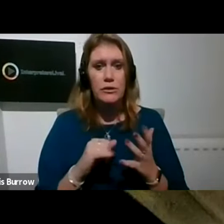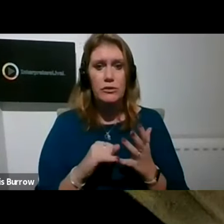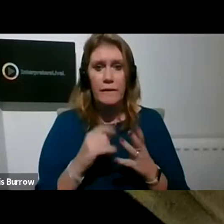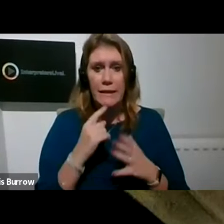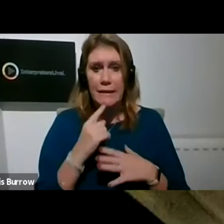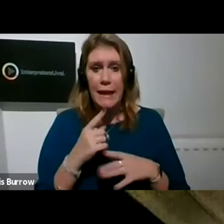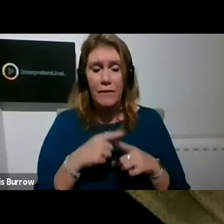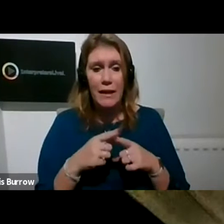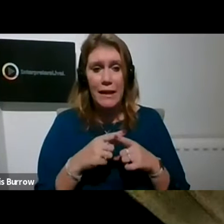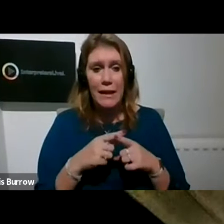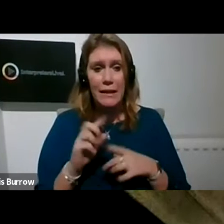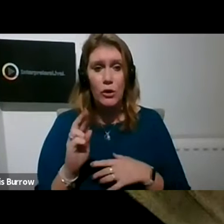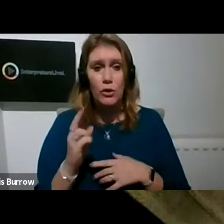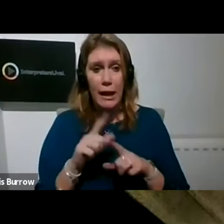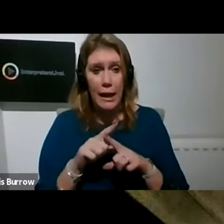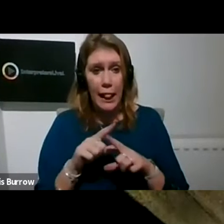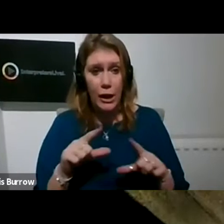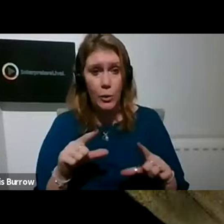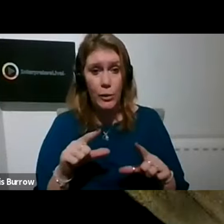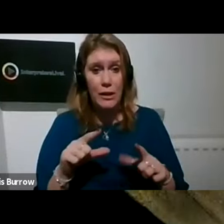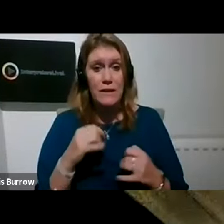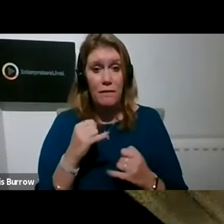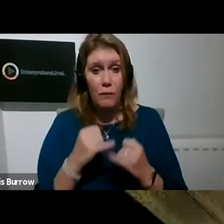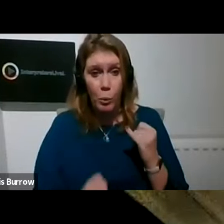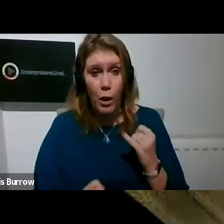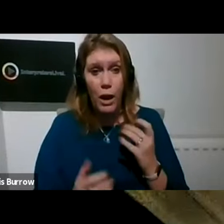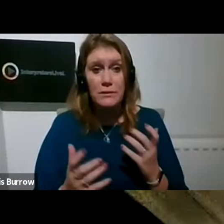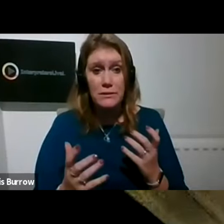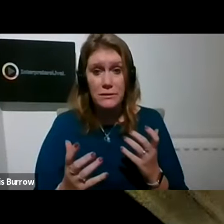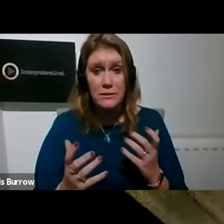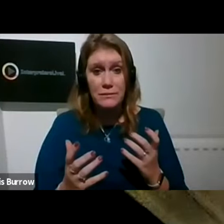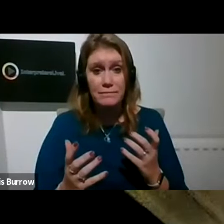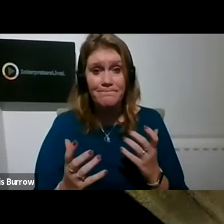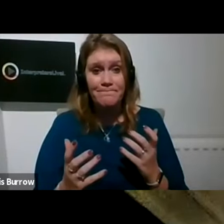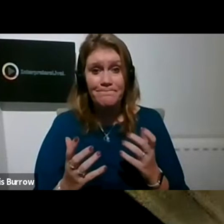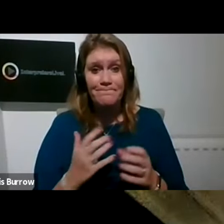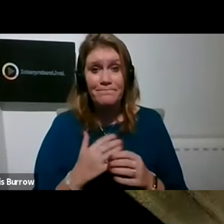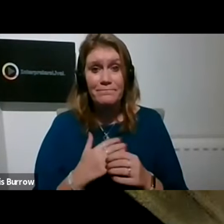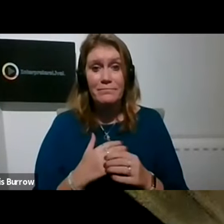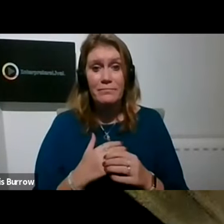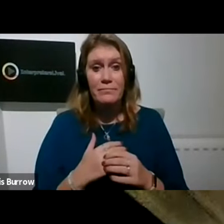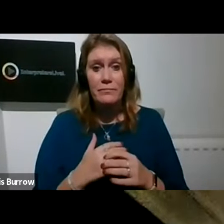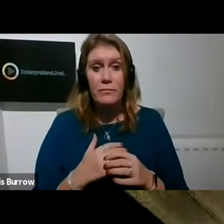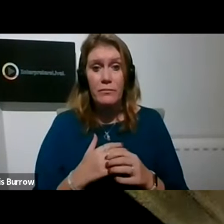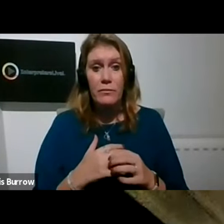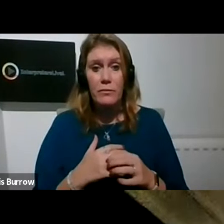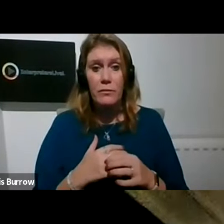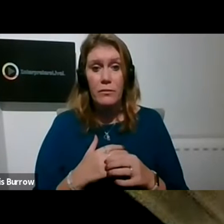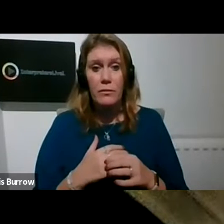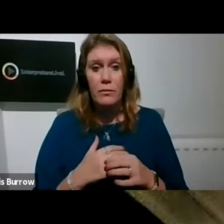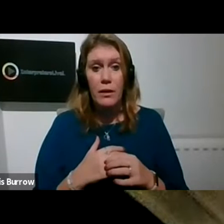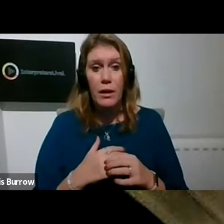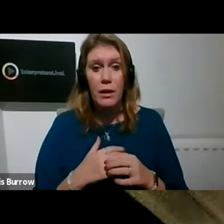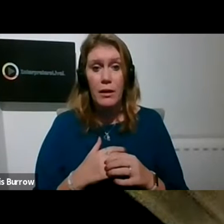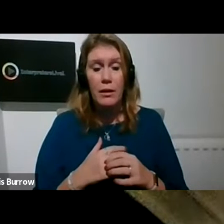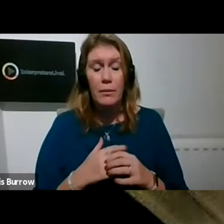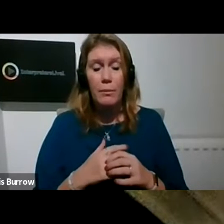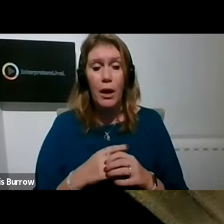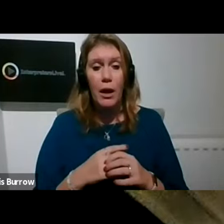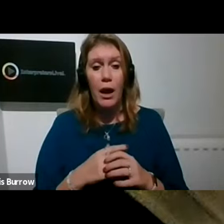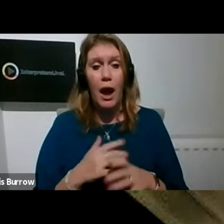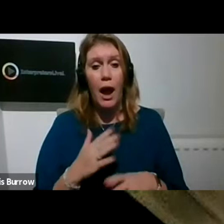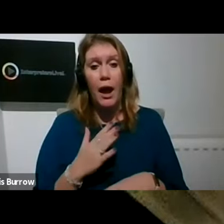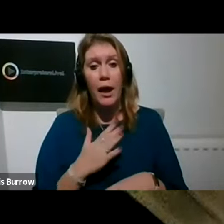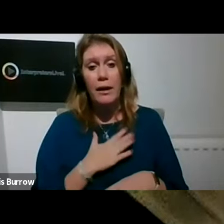second language, things are even worse. But what I'd like to do is start by asking you to tell us